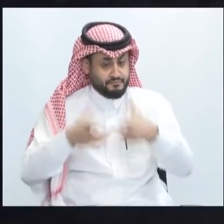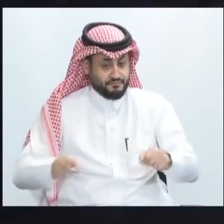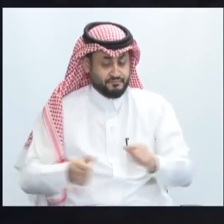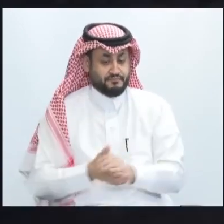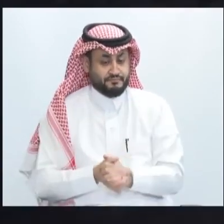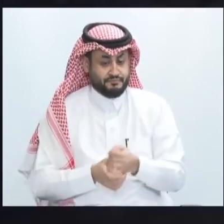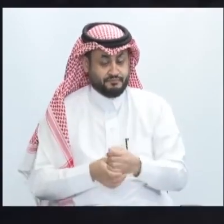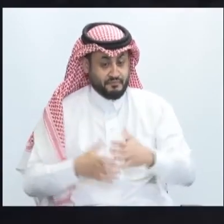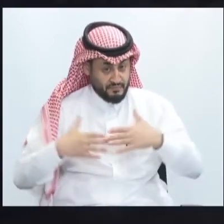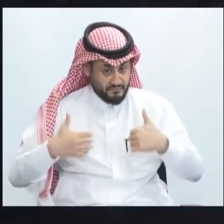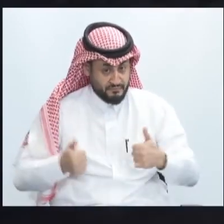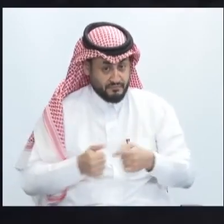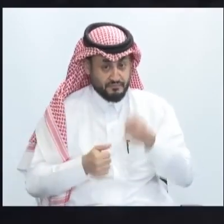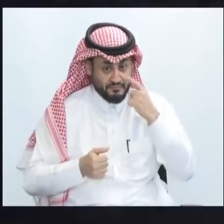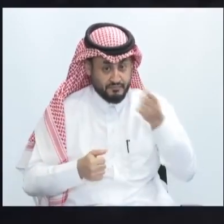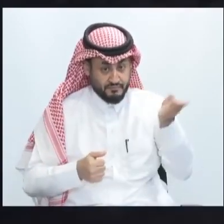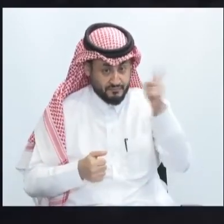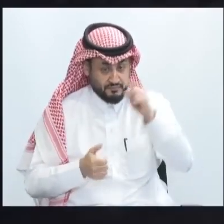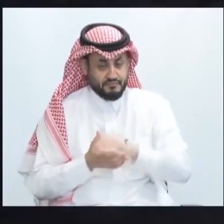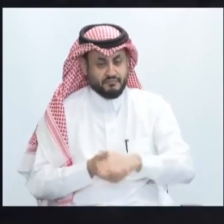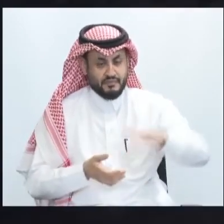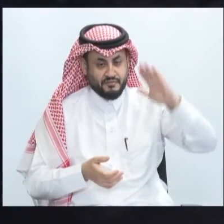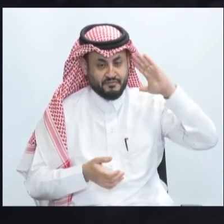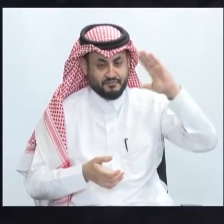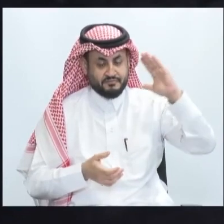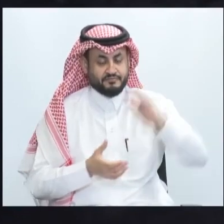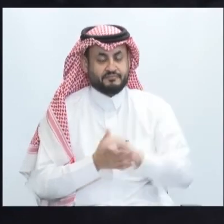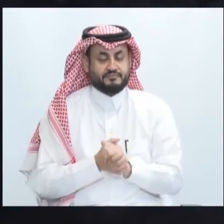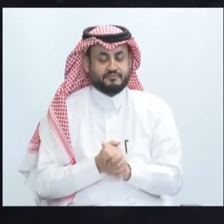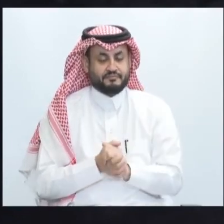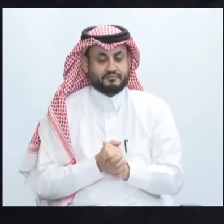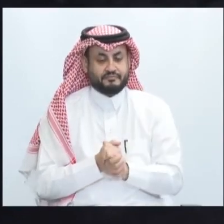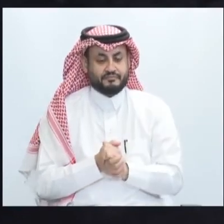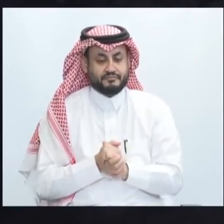today. I hope you enjoy it. See you next time, inshallah. Assalamu alaikum wa rahmatullahi wa barakatuh.